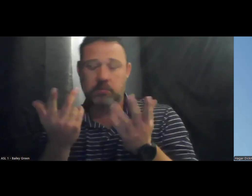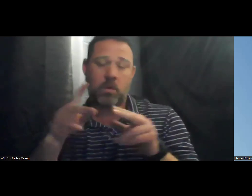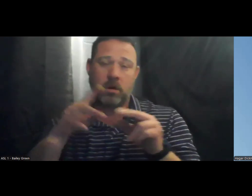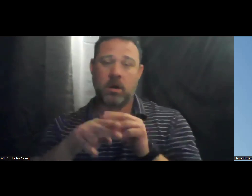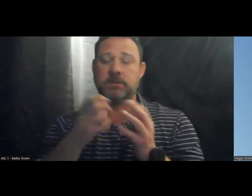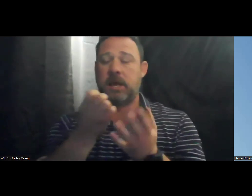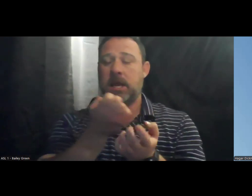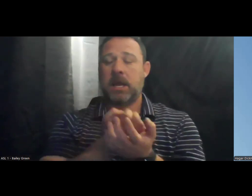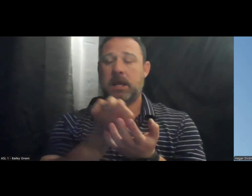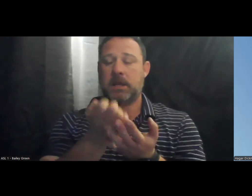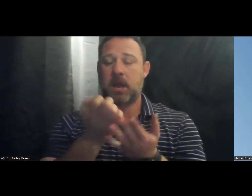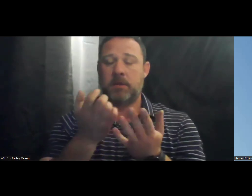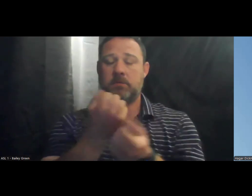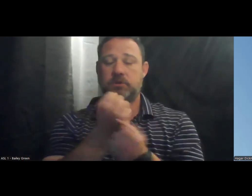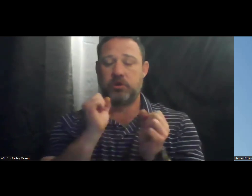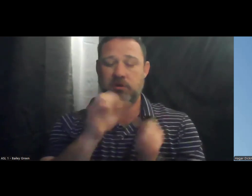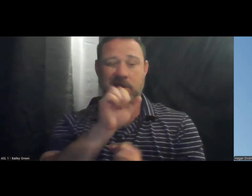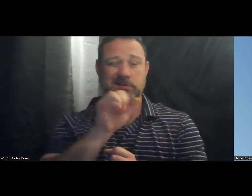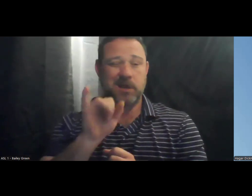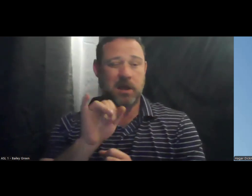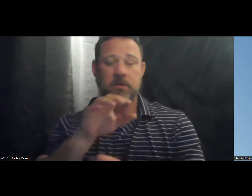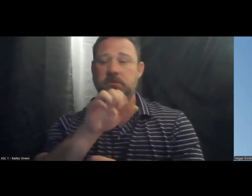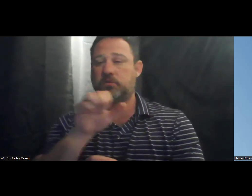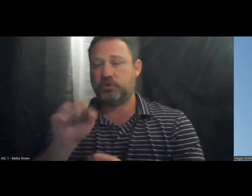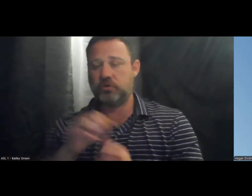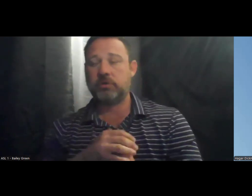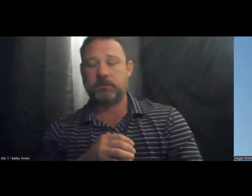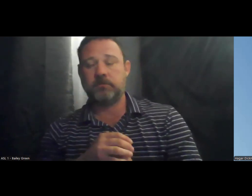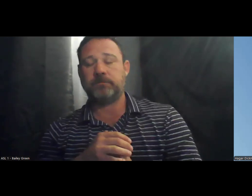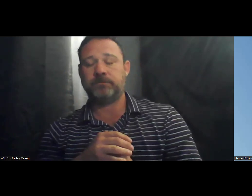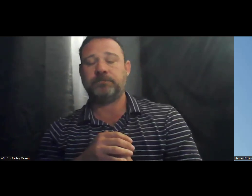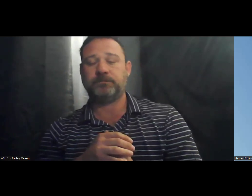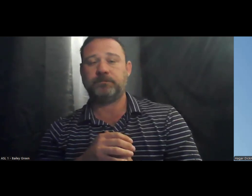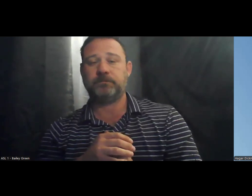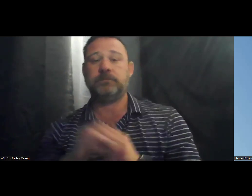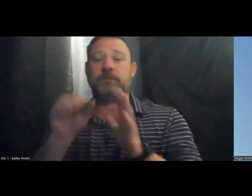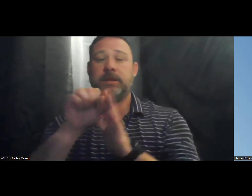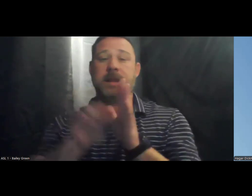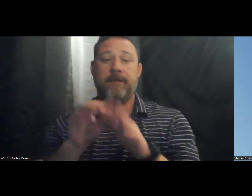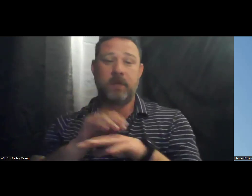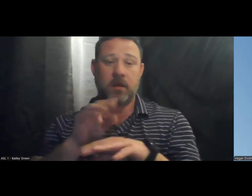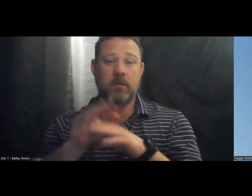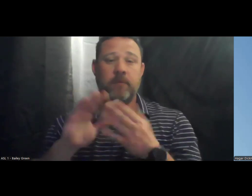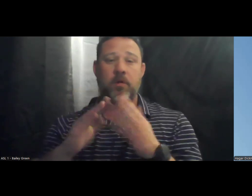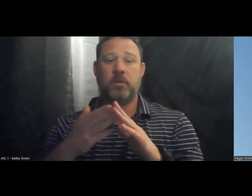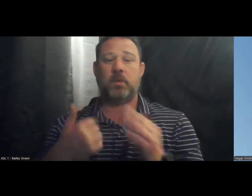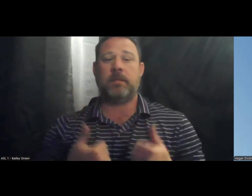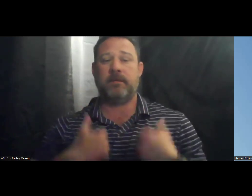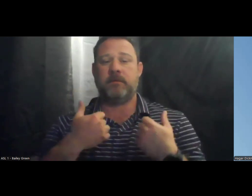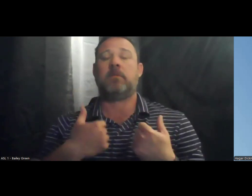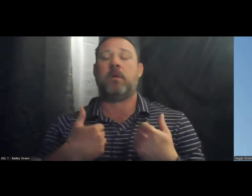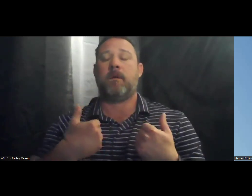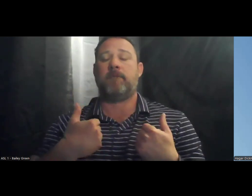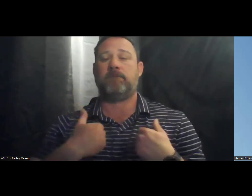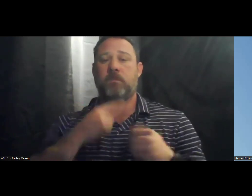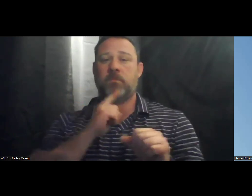economic security like SSI and Social Security. As the state's advisory committee on community living, we have an obligation